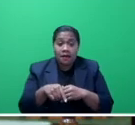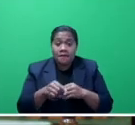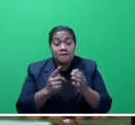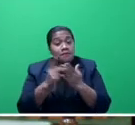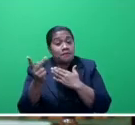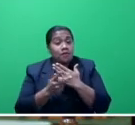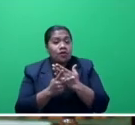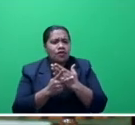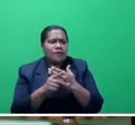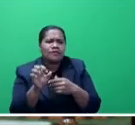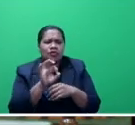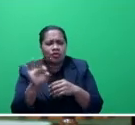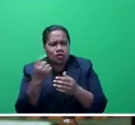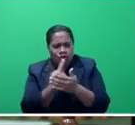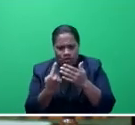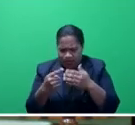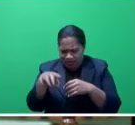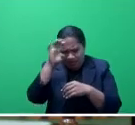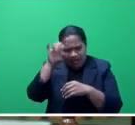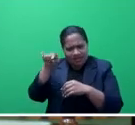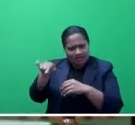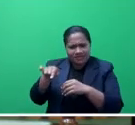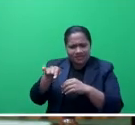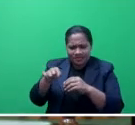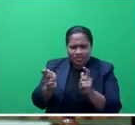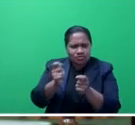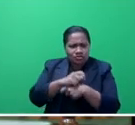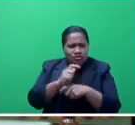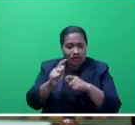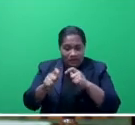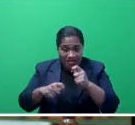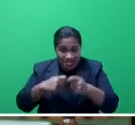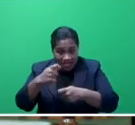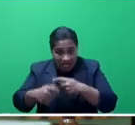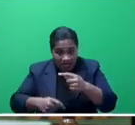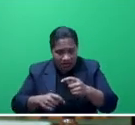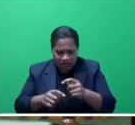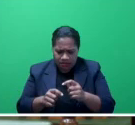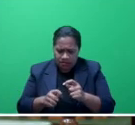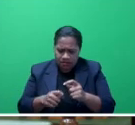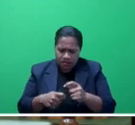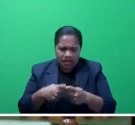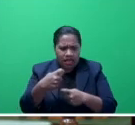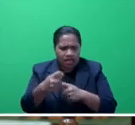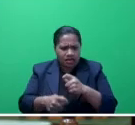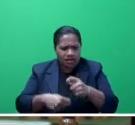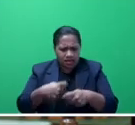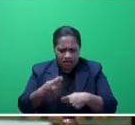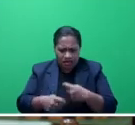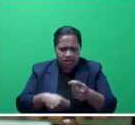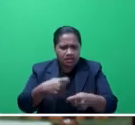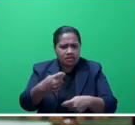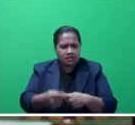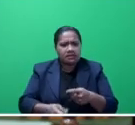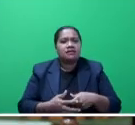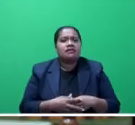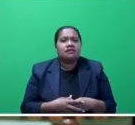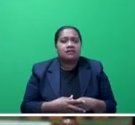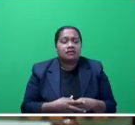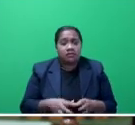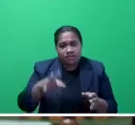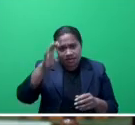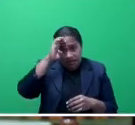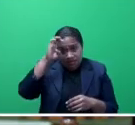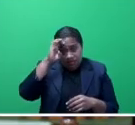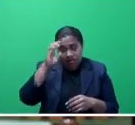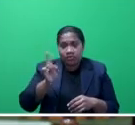chain of tires, but also create a vibrant recycling sector that can eventually spread throughout the Pacific. We also expect to use